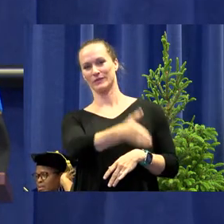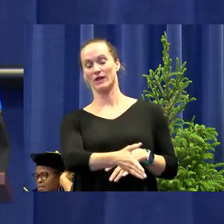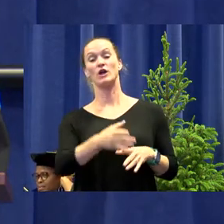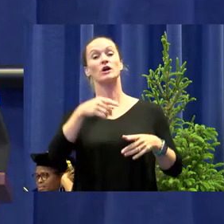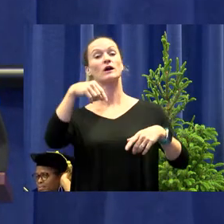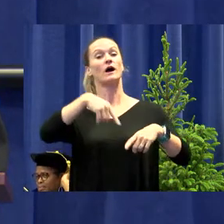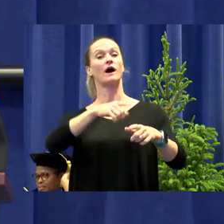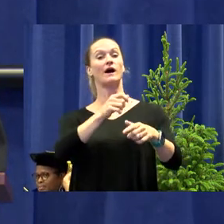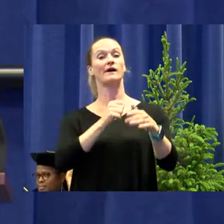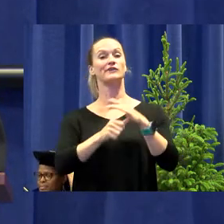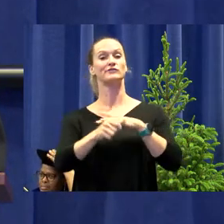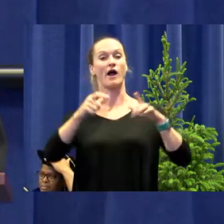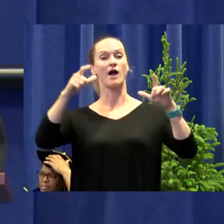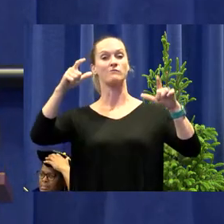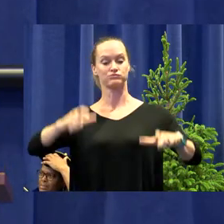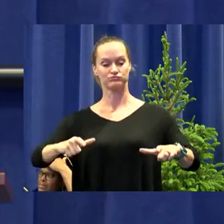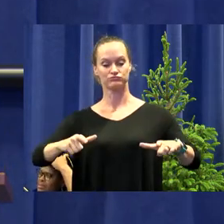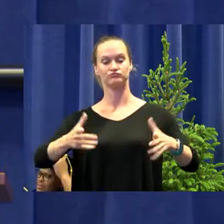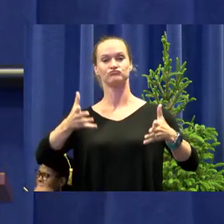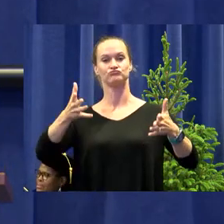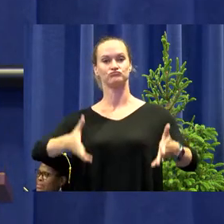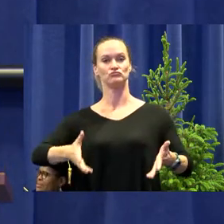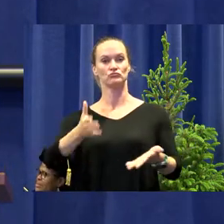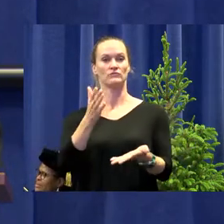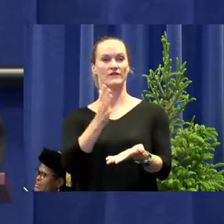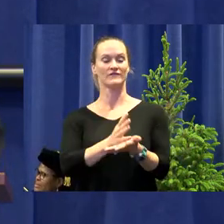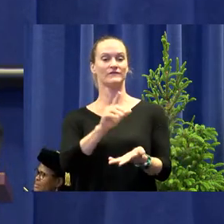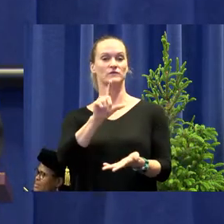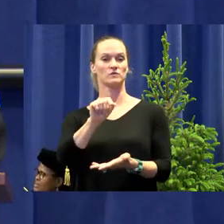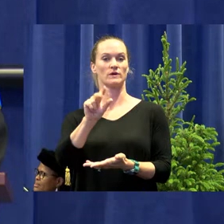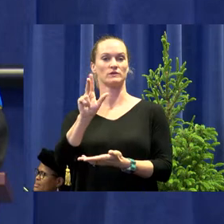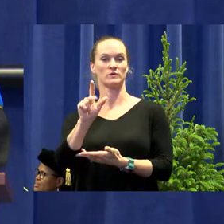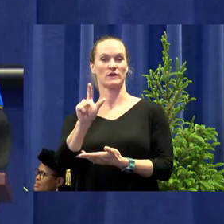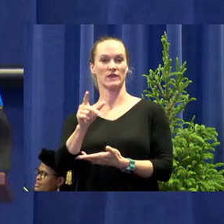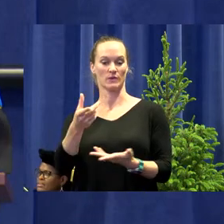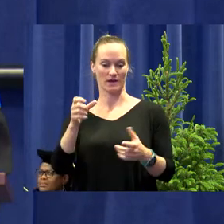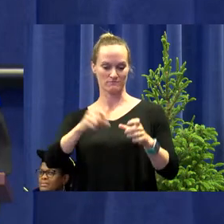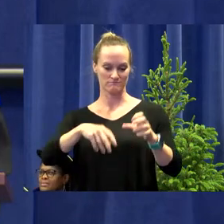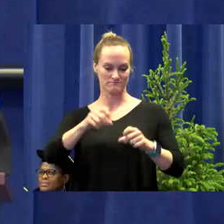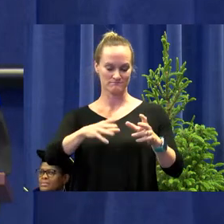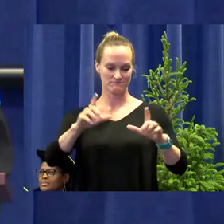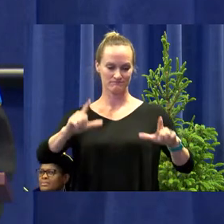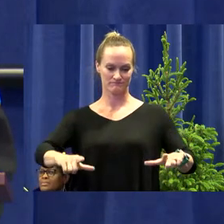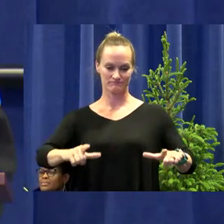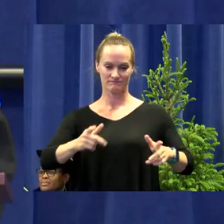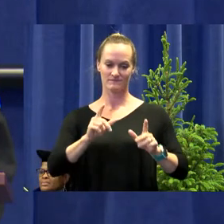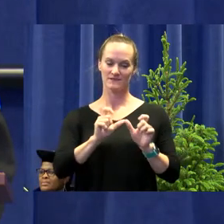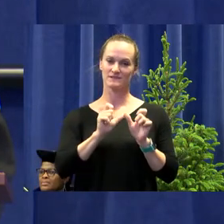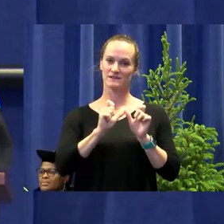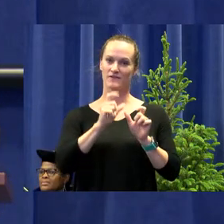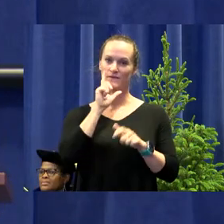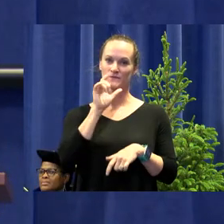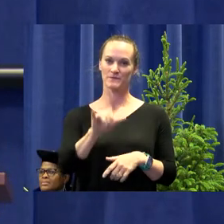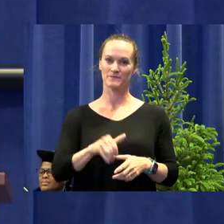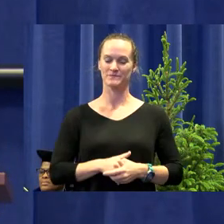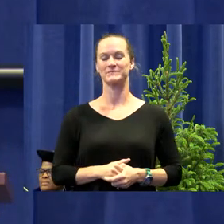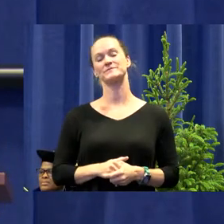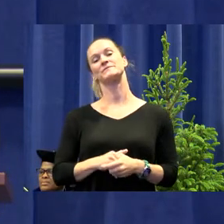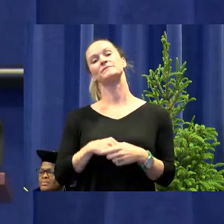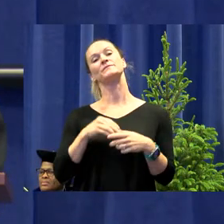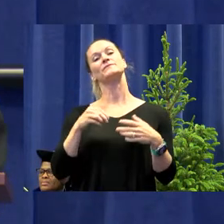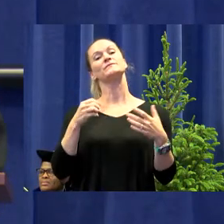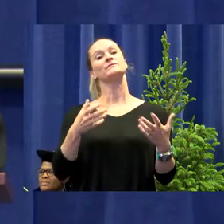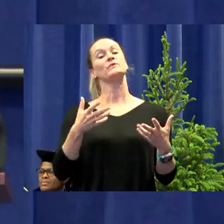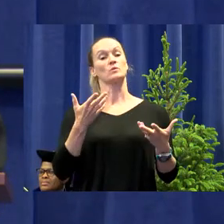stone engraved with the seer. We invite you to visit that walkway before you leave campus. After the completion of the